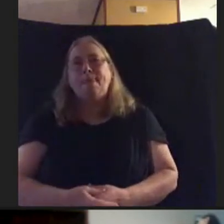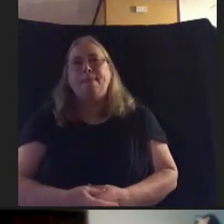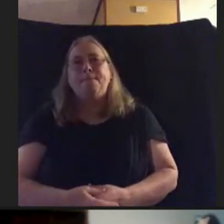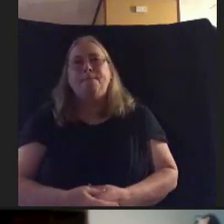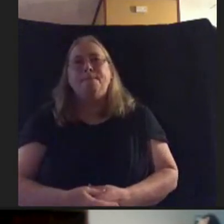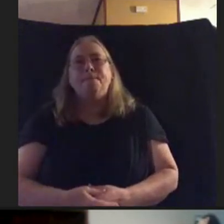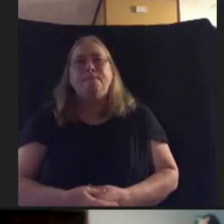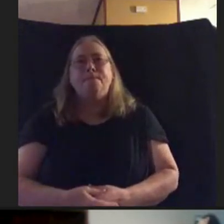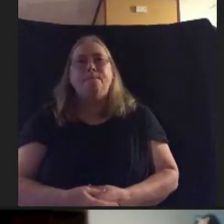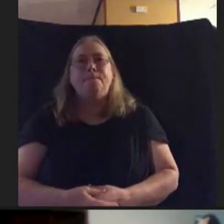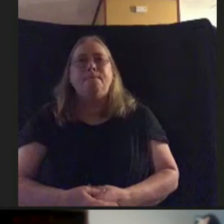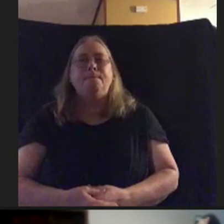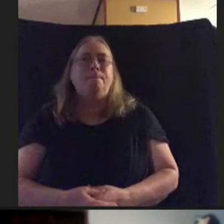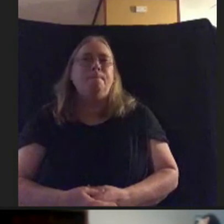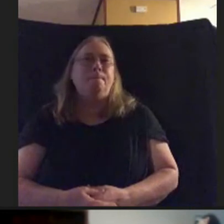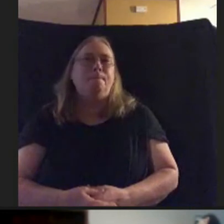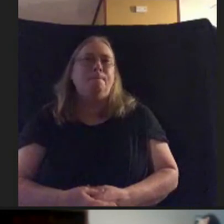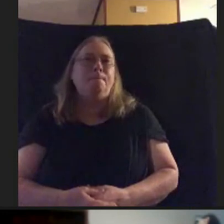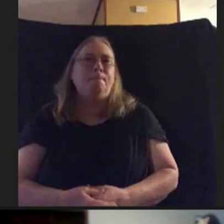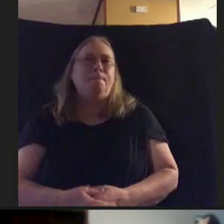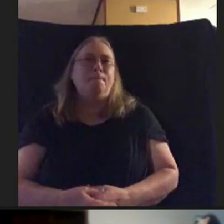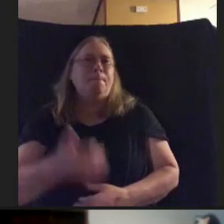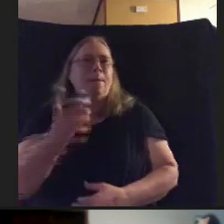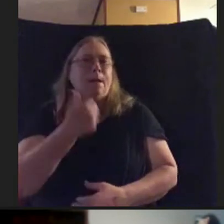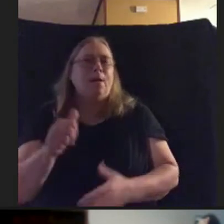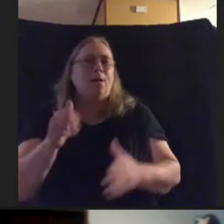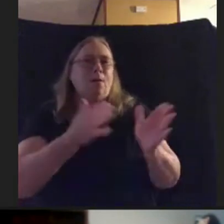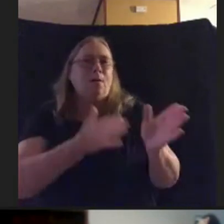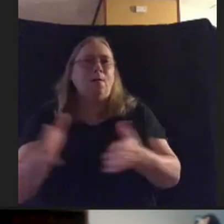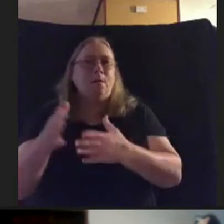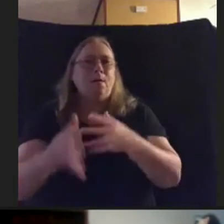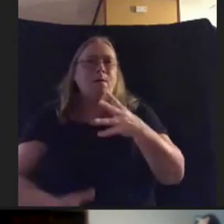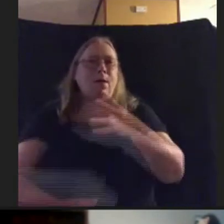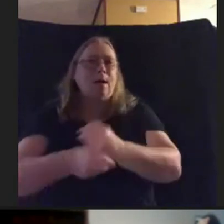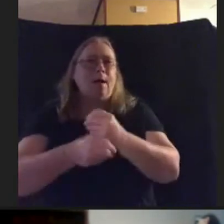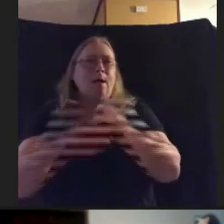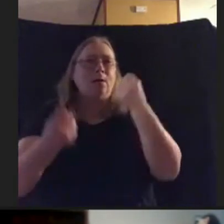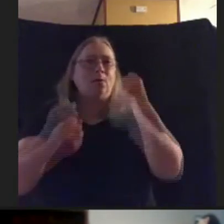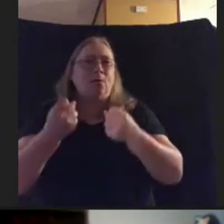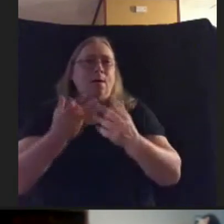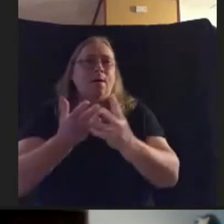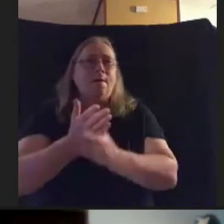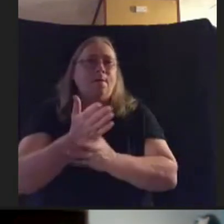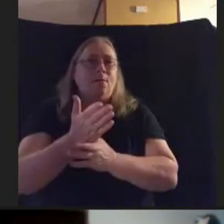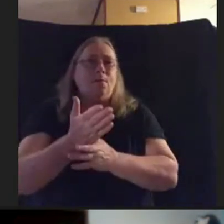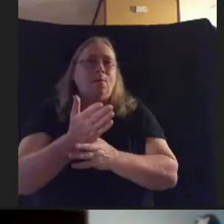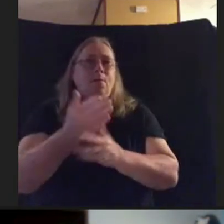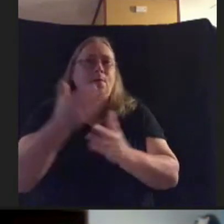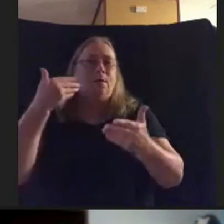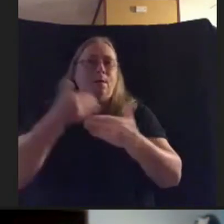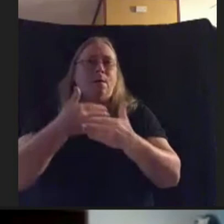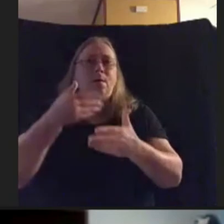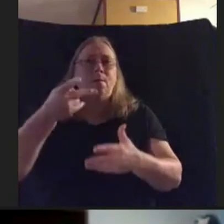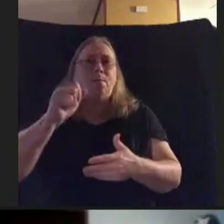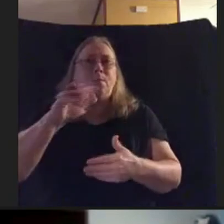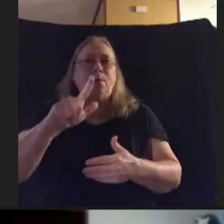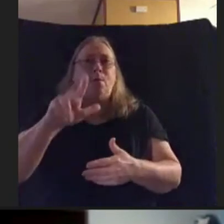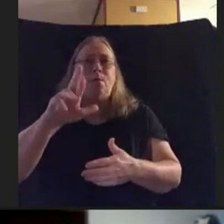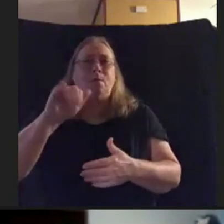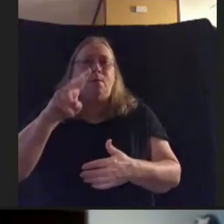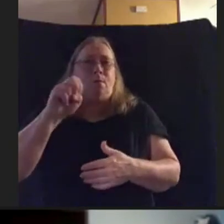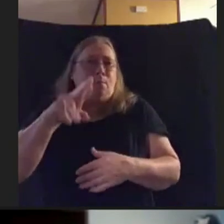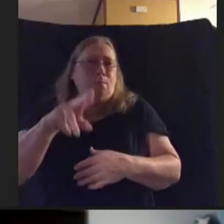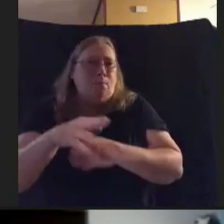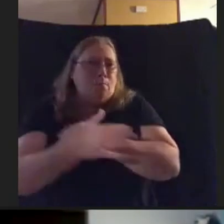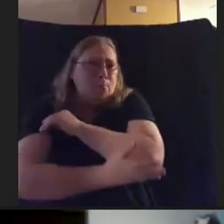Kathy Cook, are there any plans to add a drive-through vaccination site in Pearl River County? Jim?